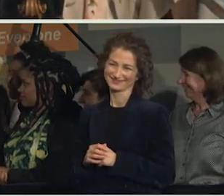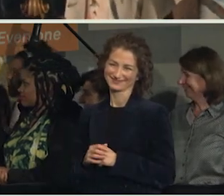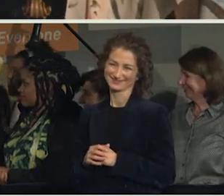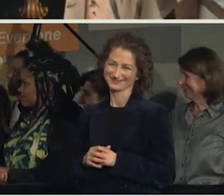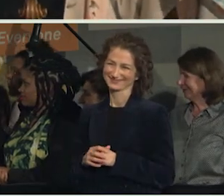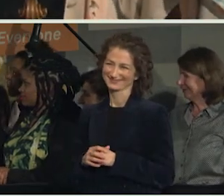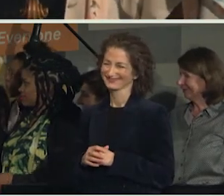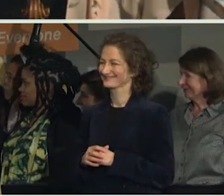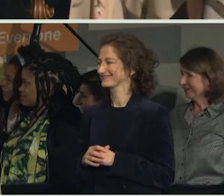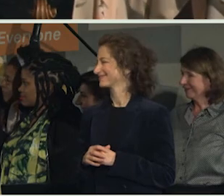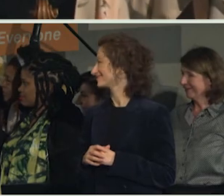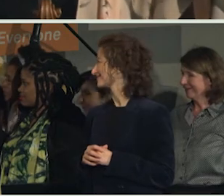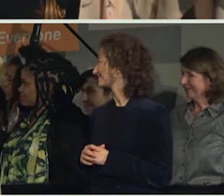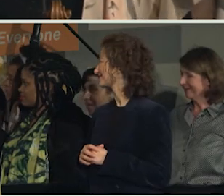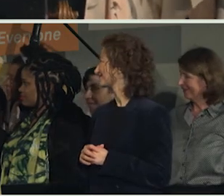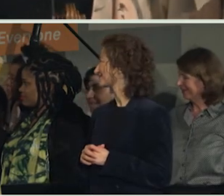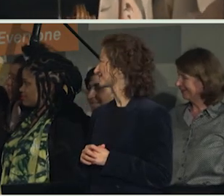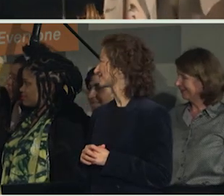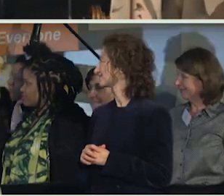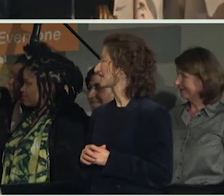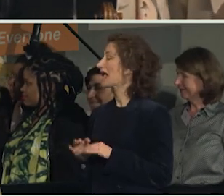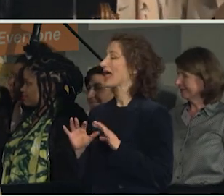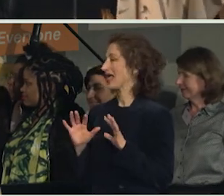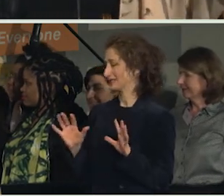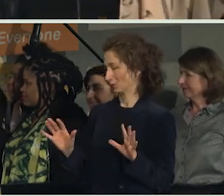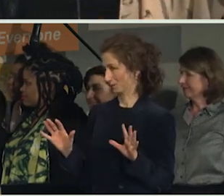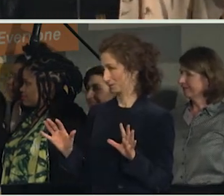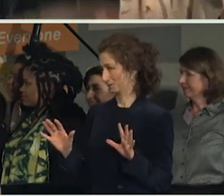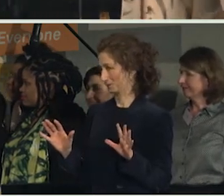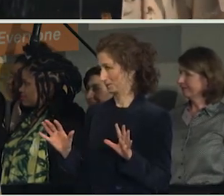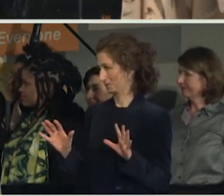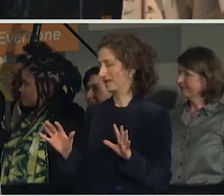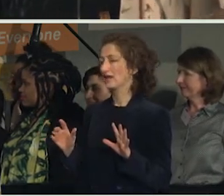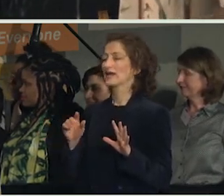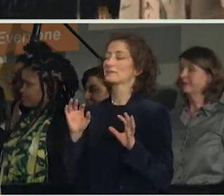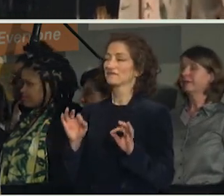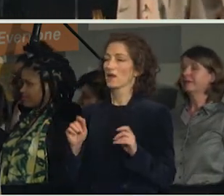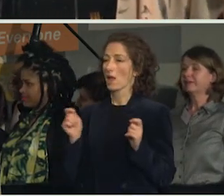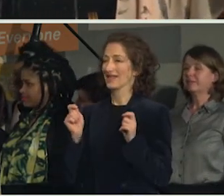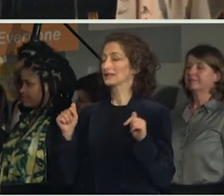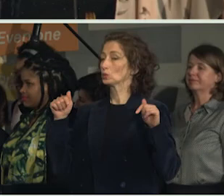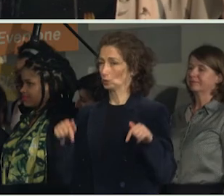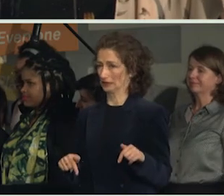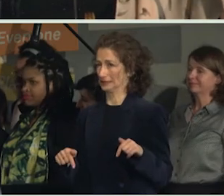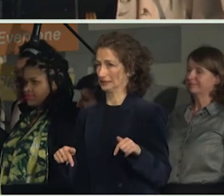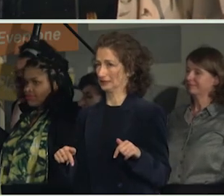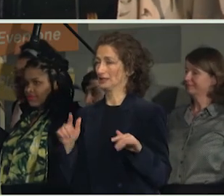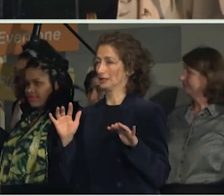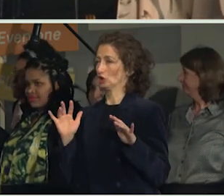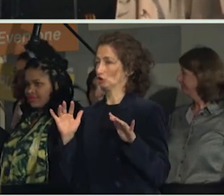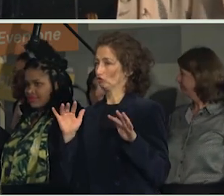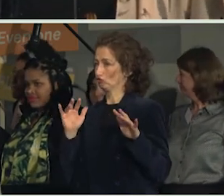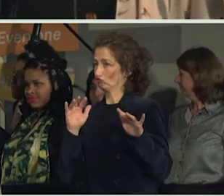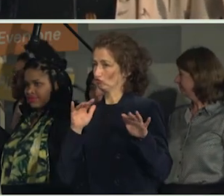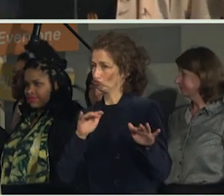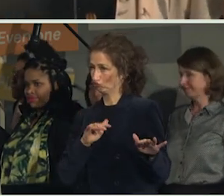The books. Yeah. Okay, so on the way to the party, on your way down, please feel invited